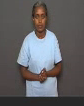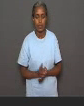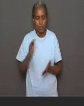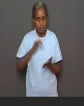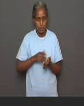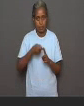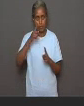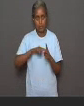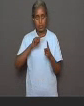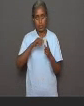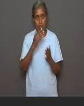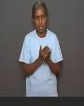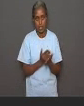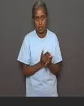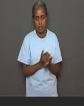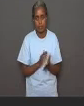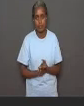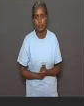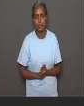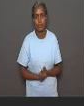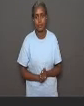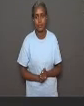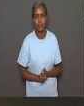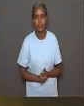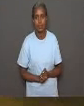Let's get back to our lesson.